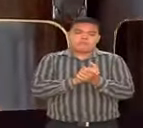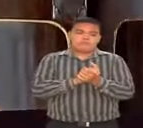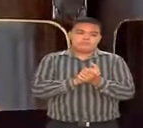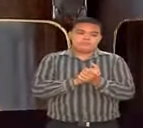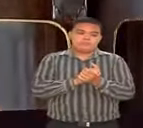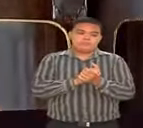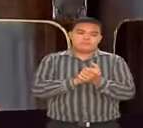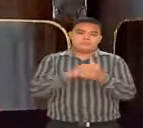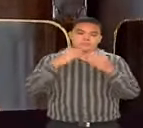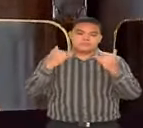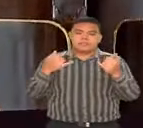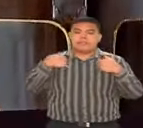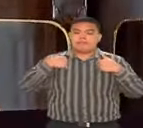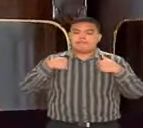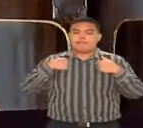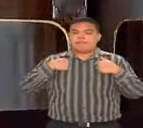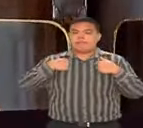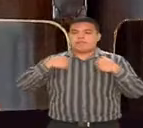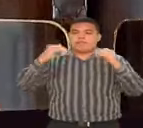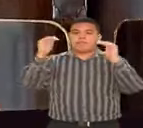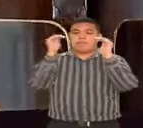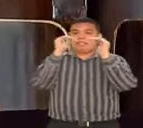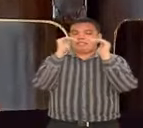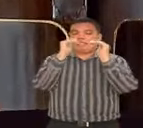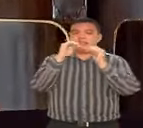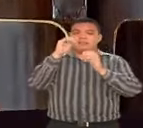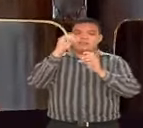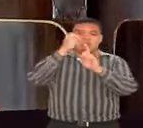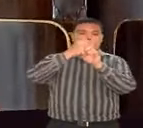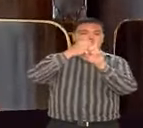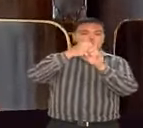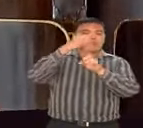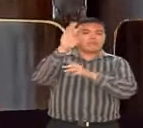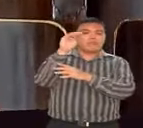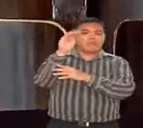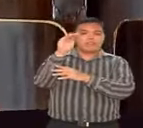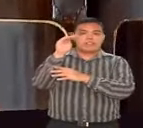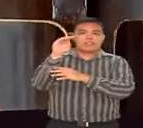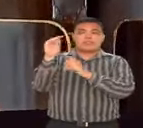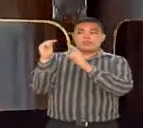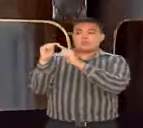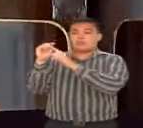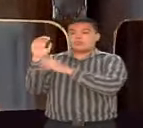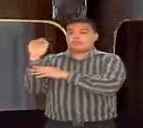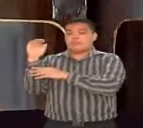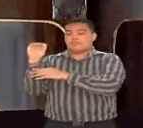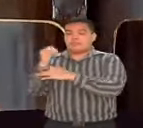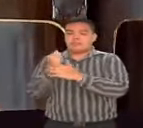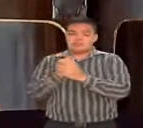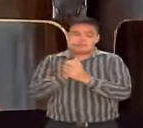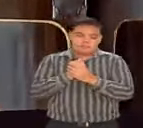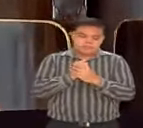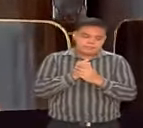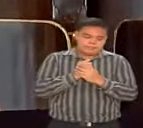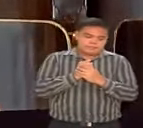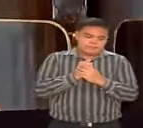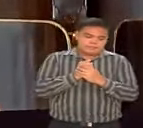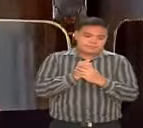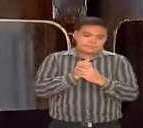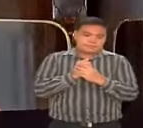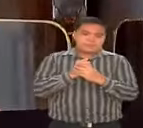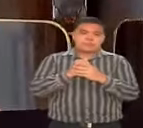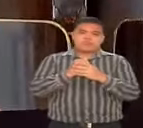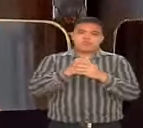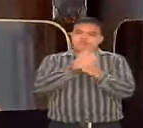tackle in our upcoming couples event, karong 14 or 15. Reminder lang ni, no? Karong 14 and